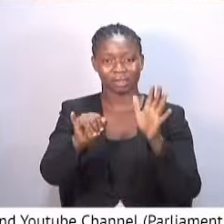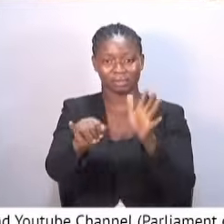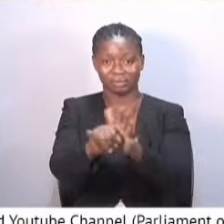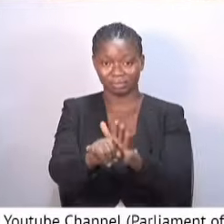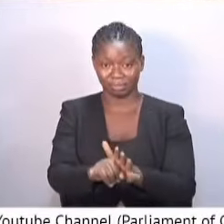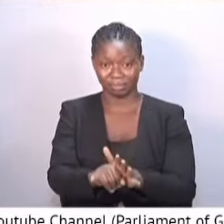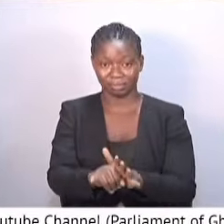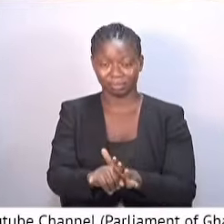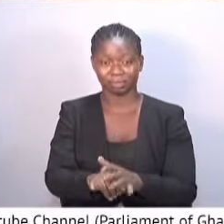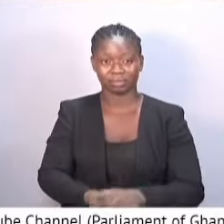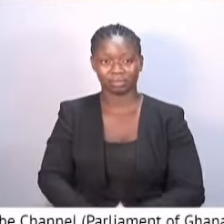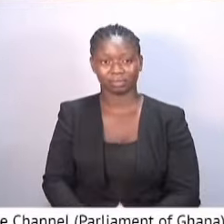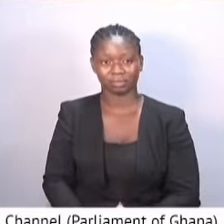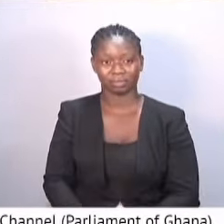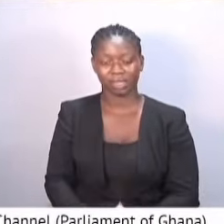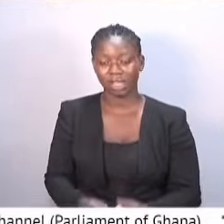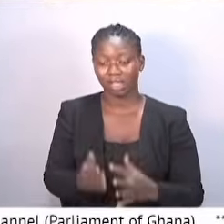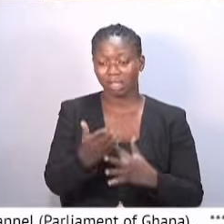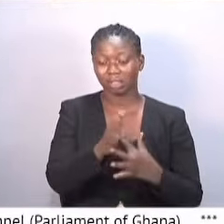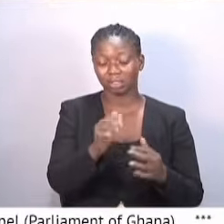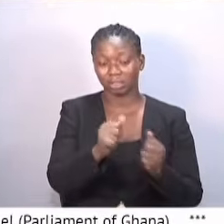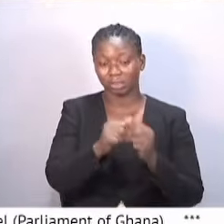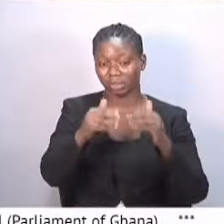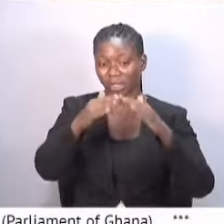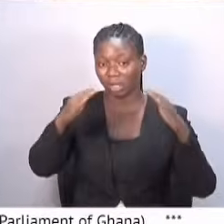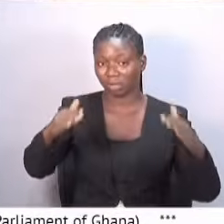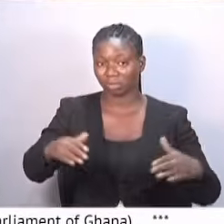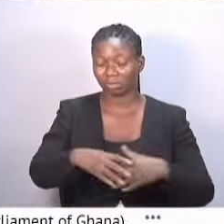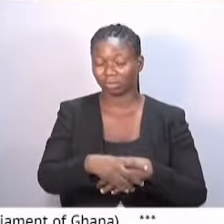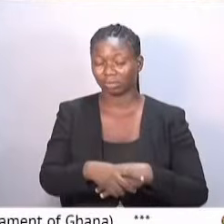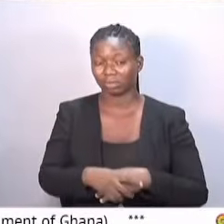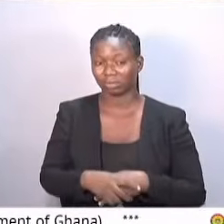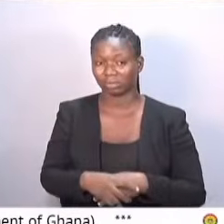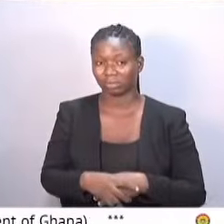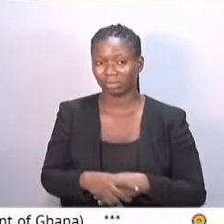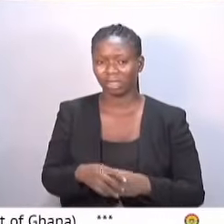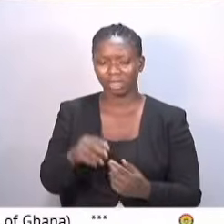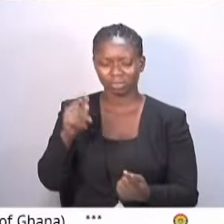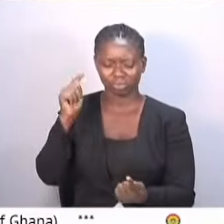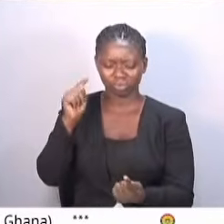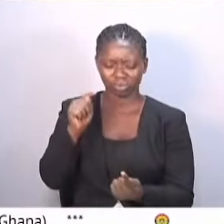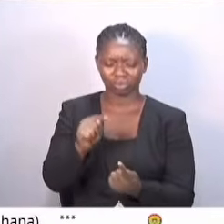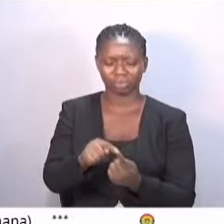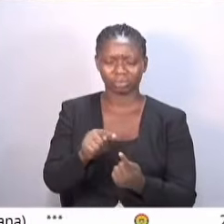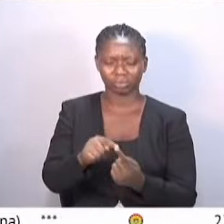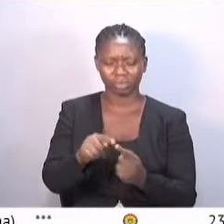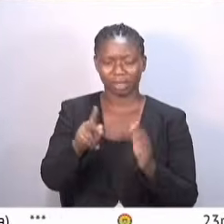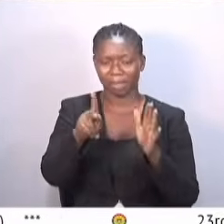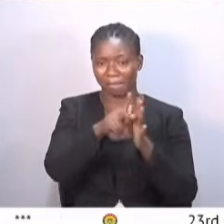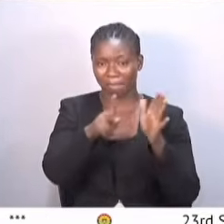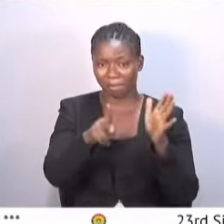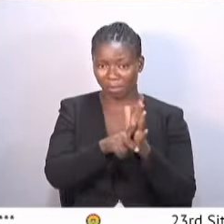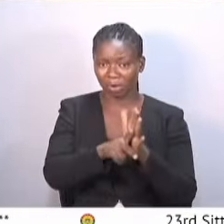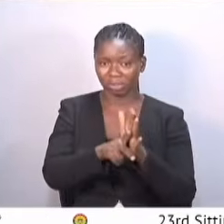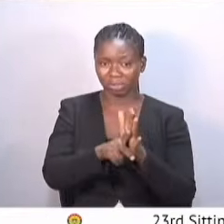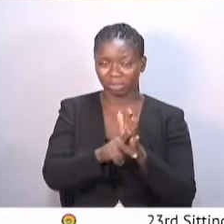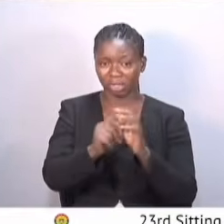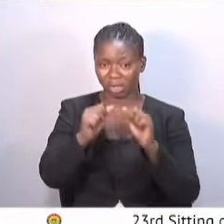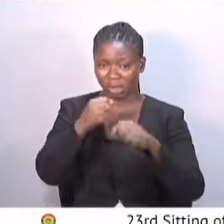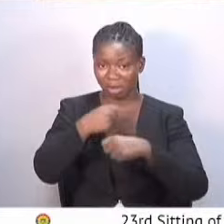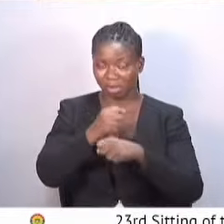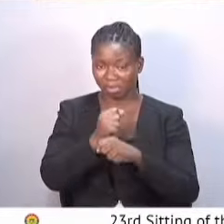identify and share with us a specific policy success